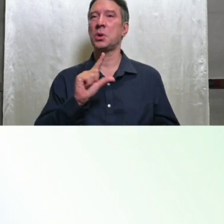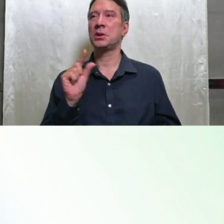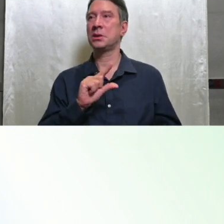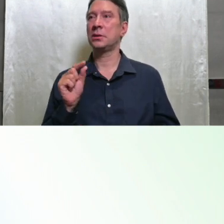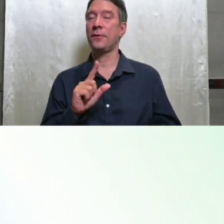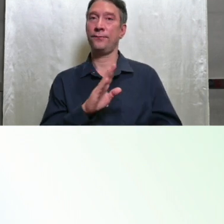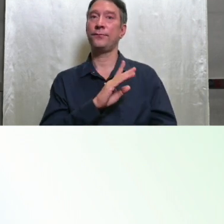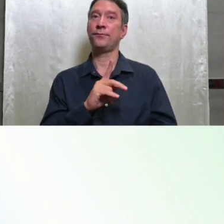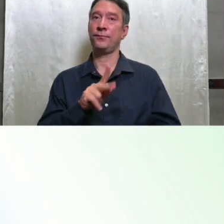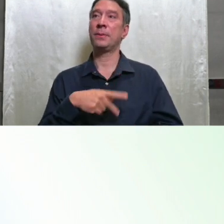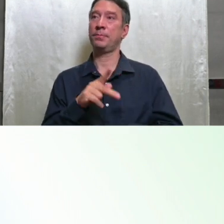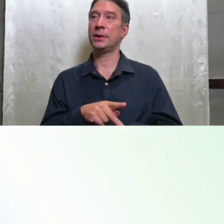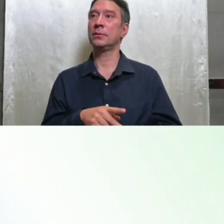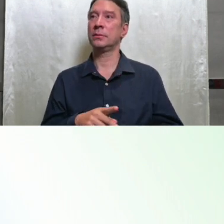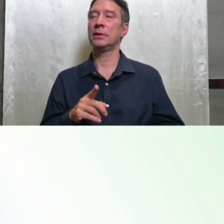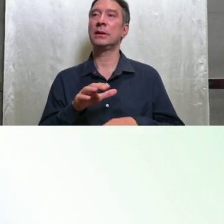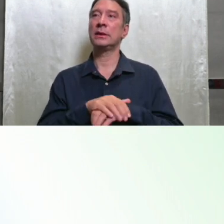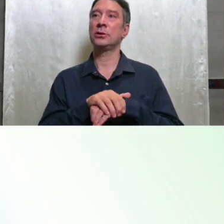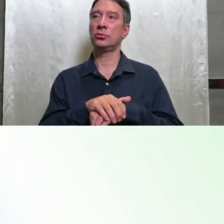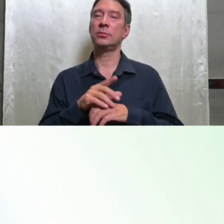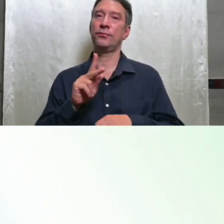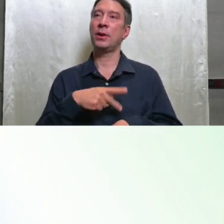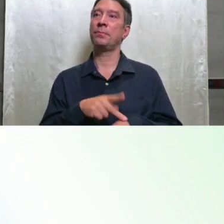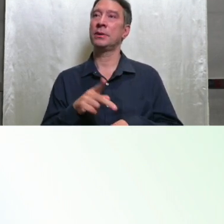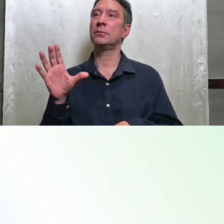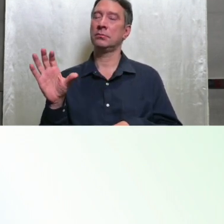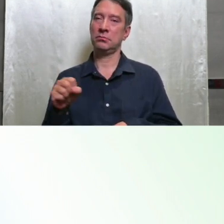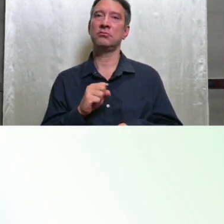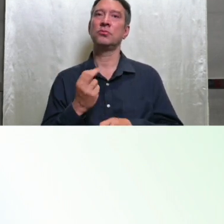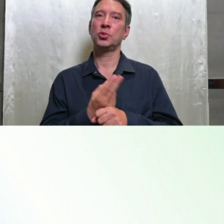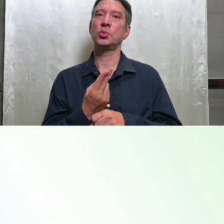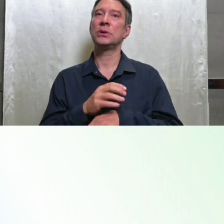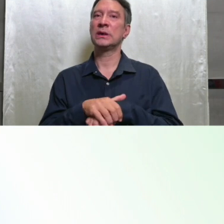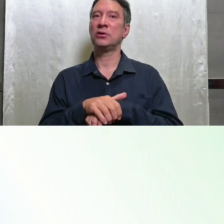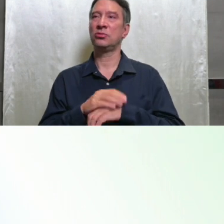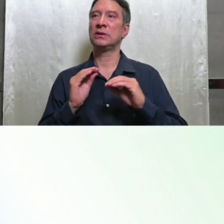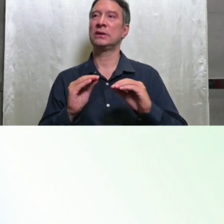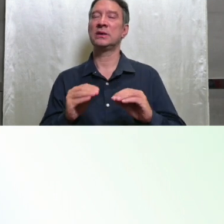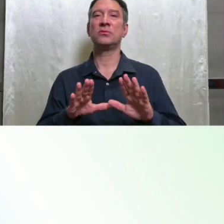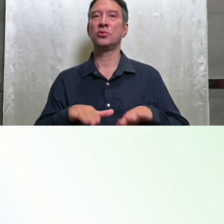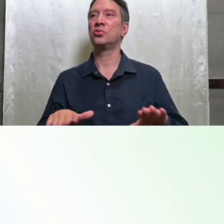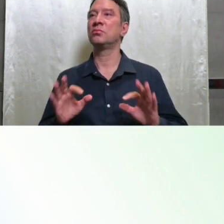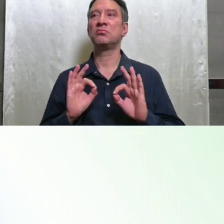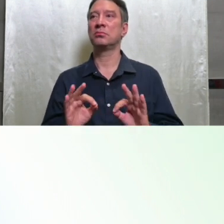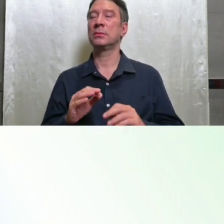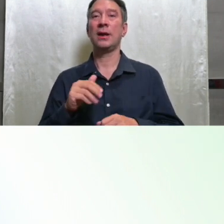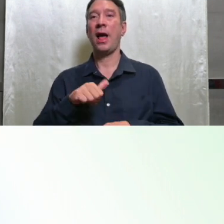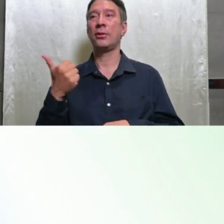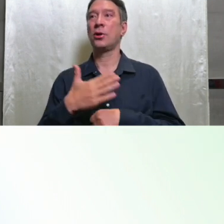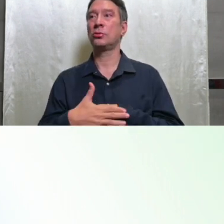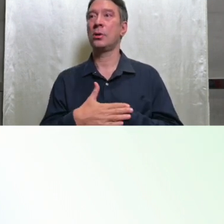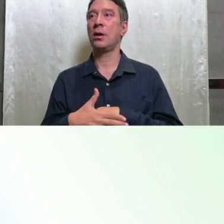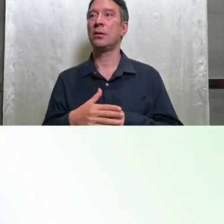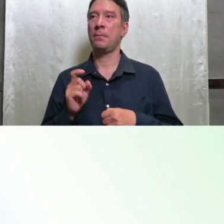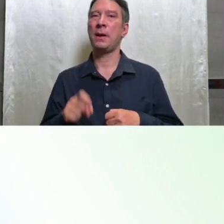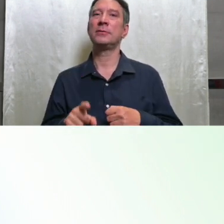a problem for us. But in ASEAN and in other places, we really have to translate the content, which is all right. You know,